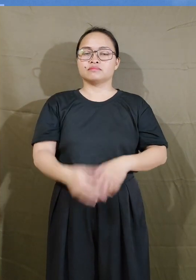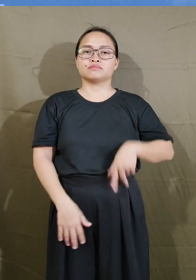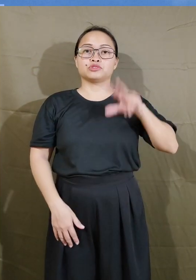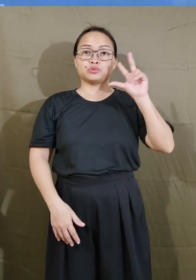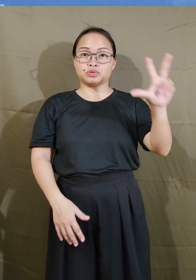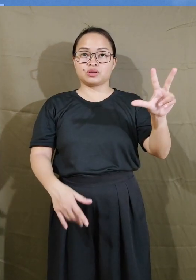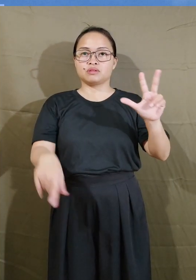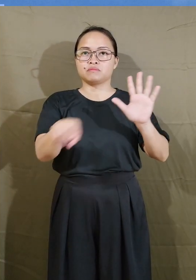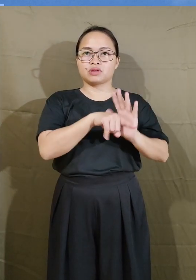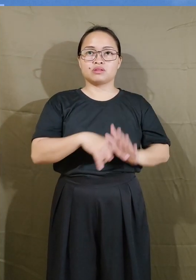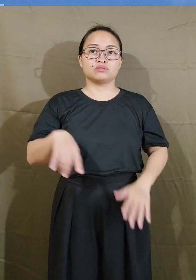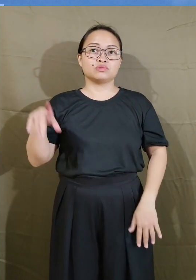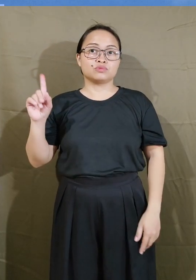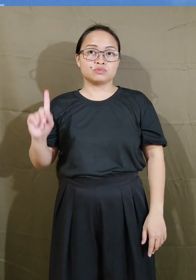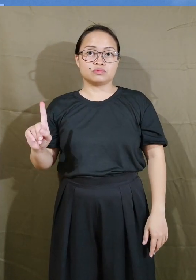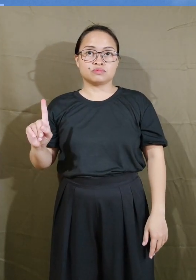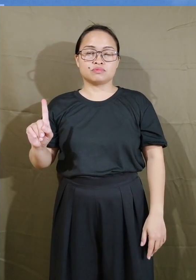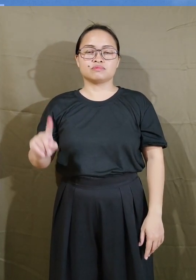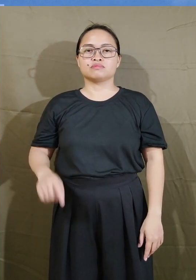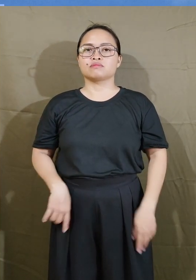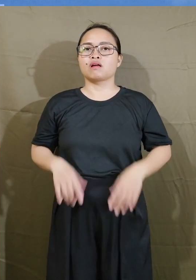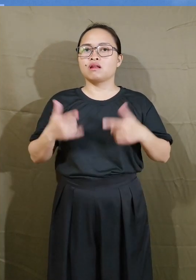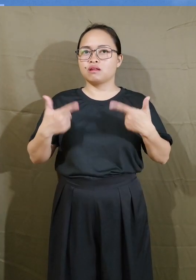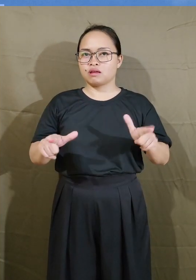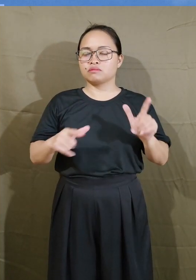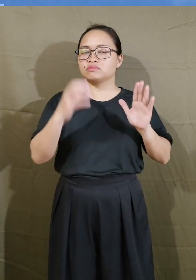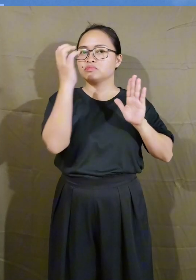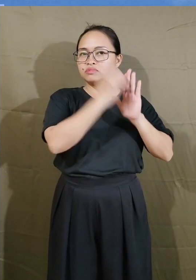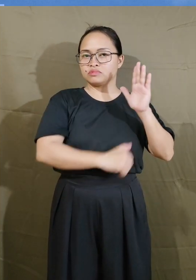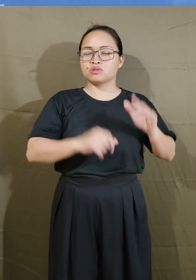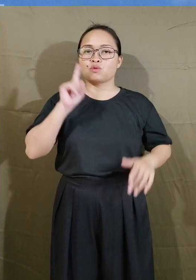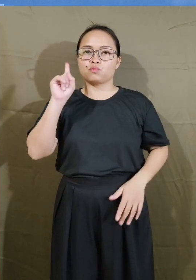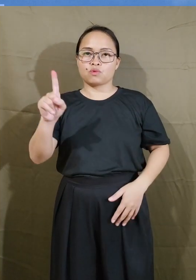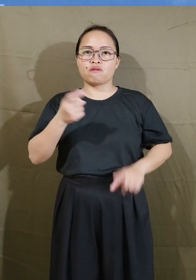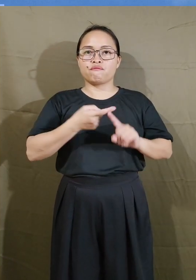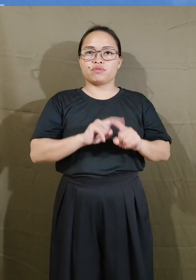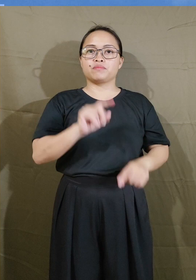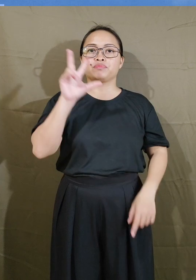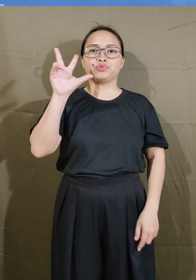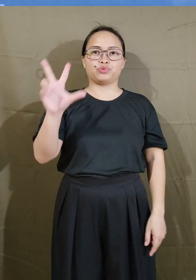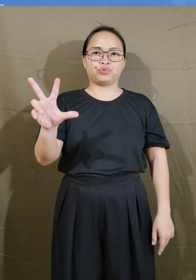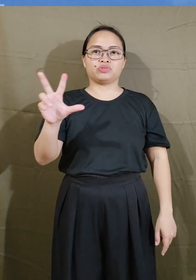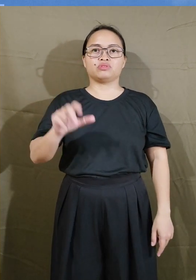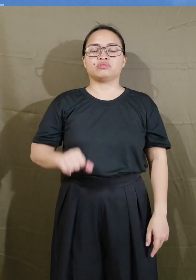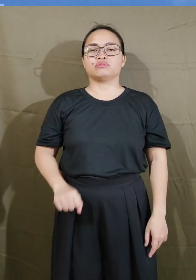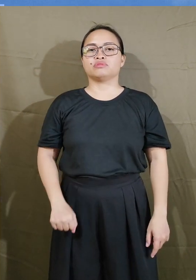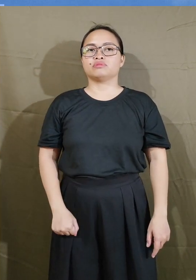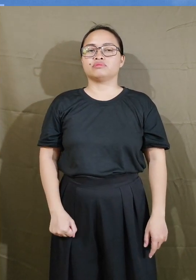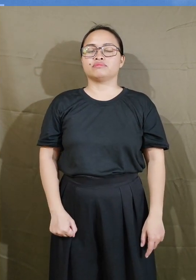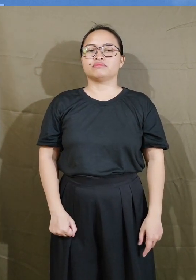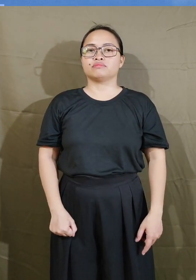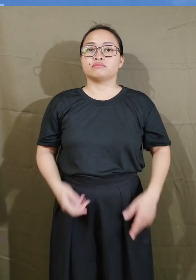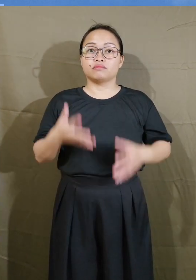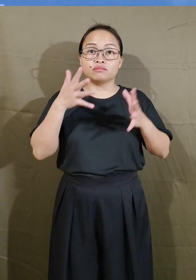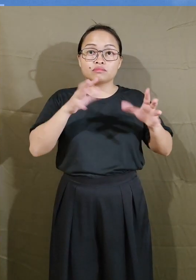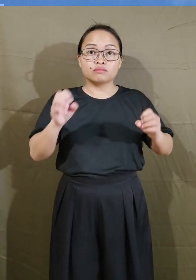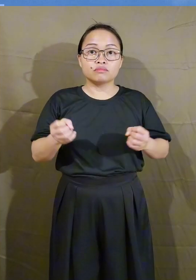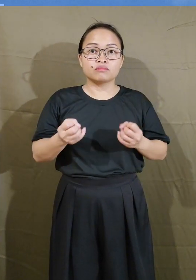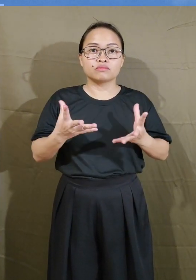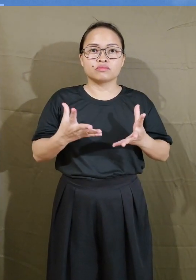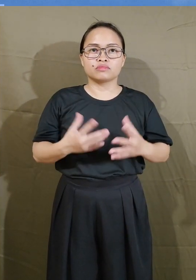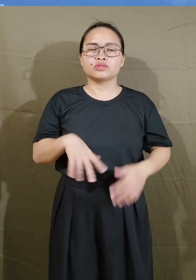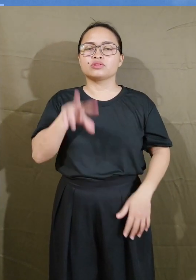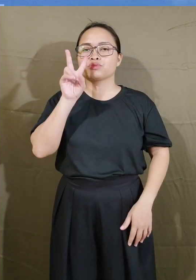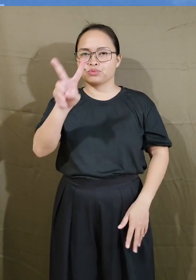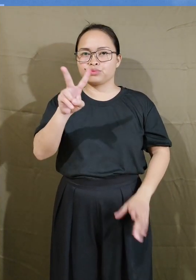Next, 3 minus 1. Let's subtract 1 from 3. it will leave